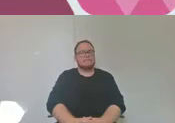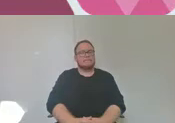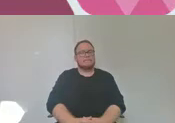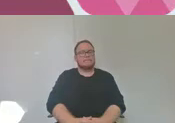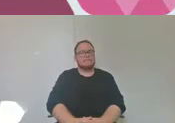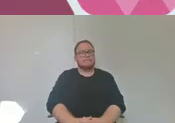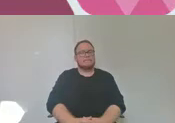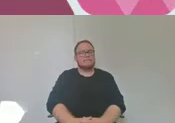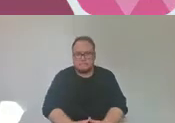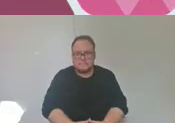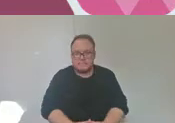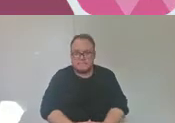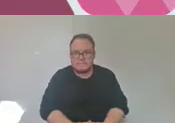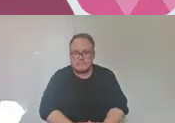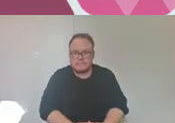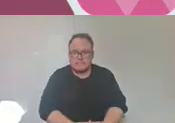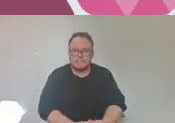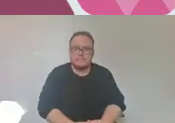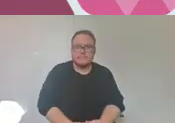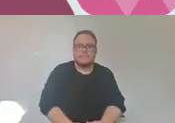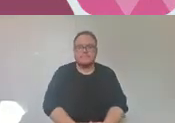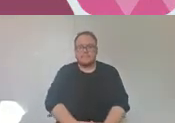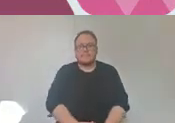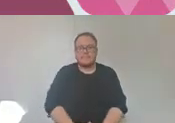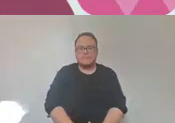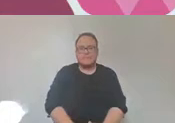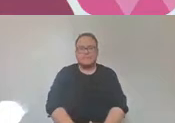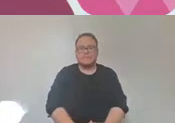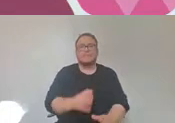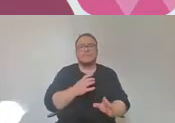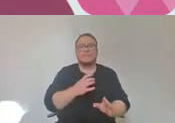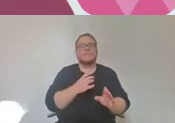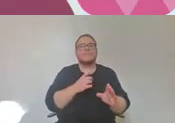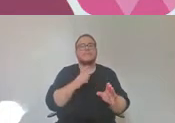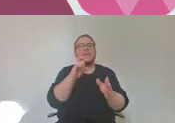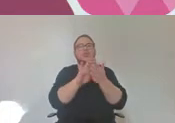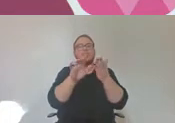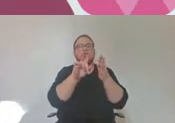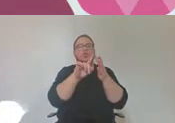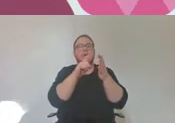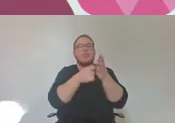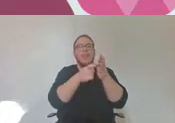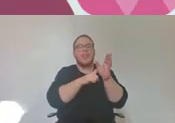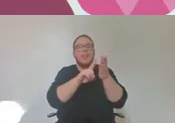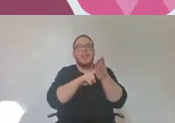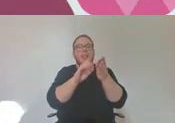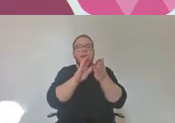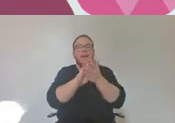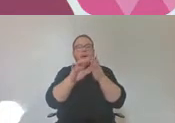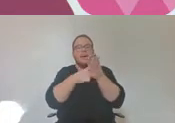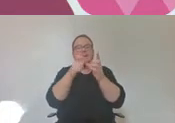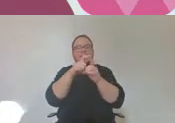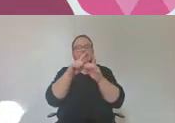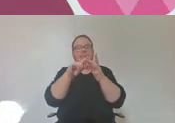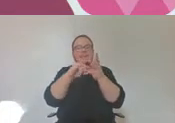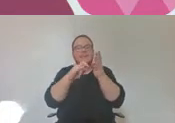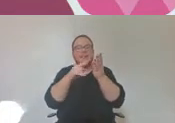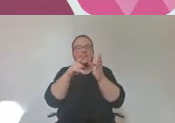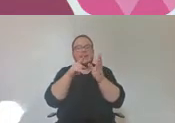Over to you, Cheryl. Yes, hello there. I'm Cheryl Hardesty. I'm the Executive Director for Commissioning and